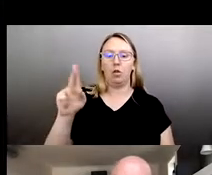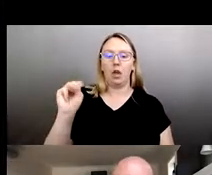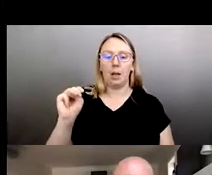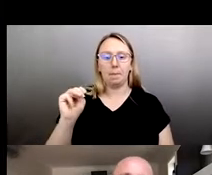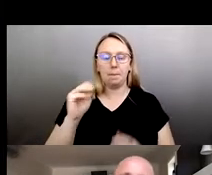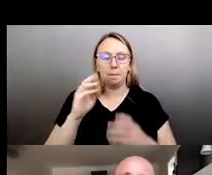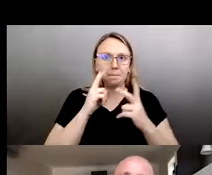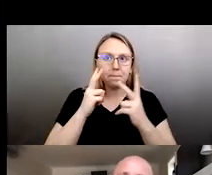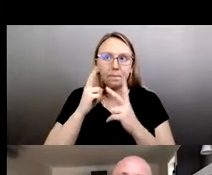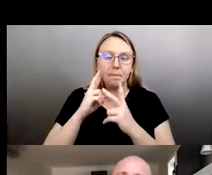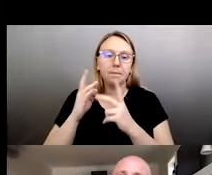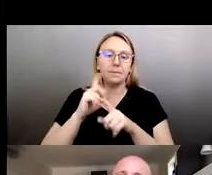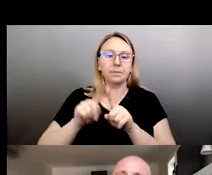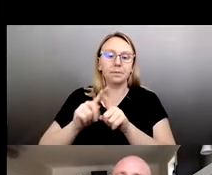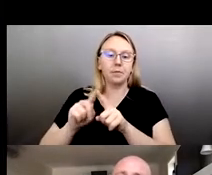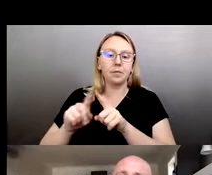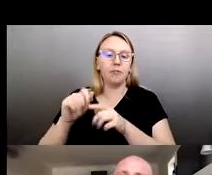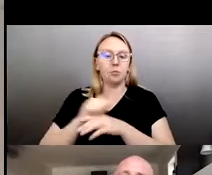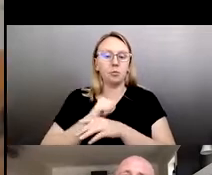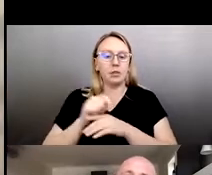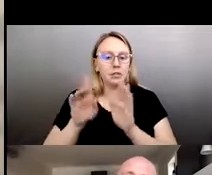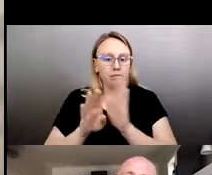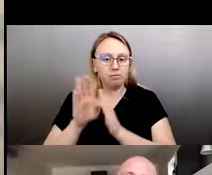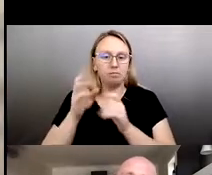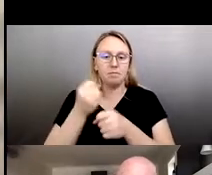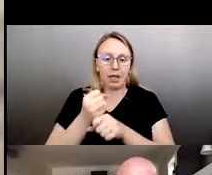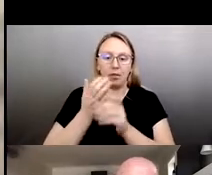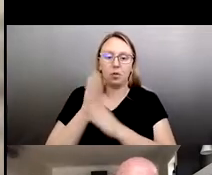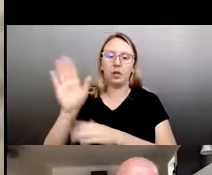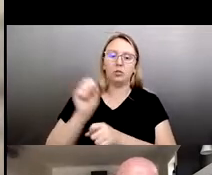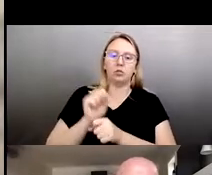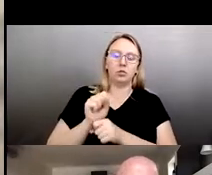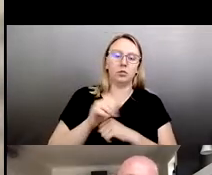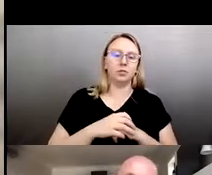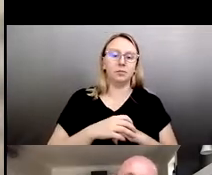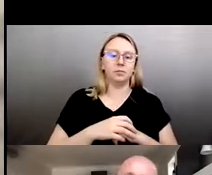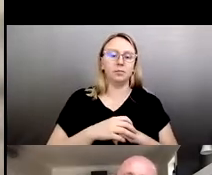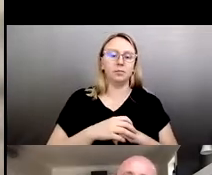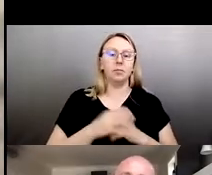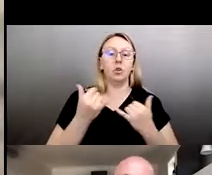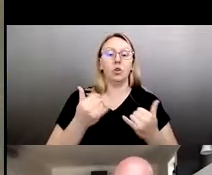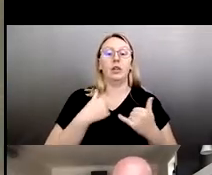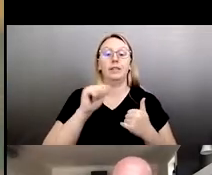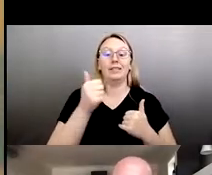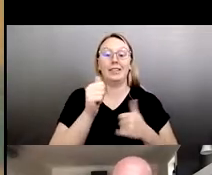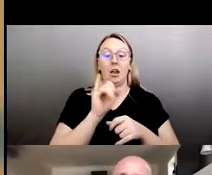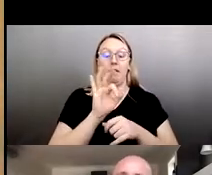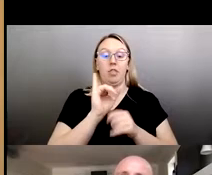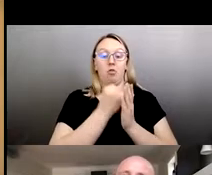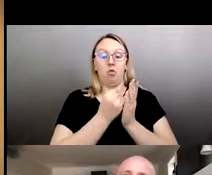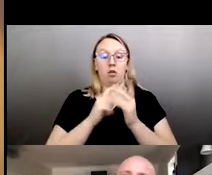all of the different practices he developed throughout his entire career. We currently have 10 of these works on loan to the traveling